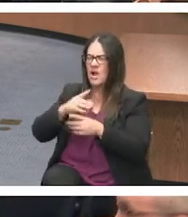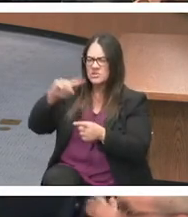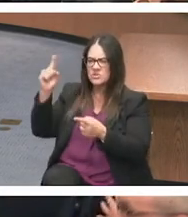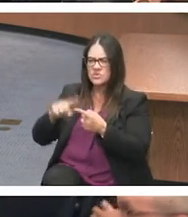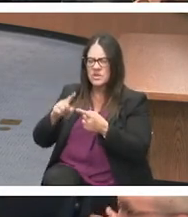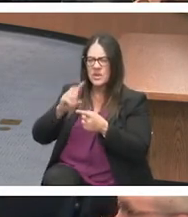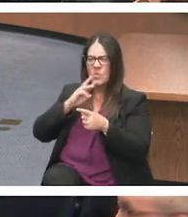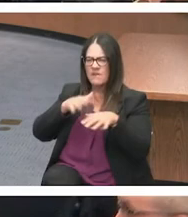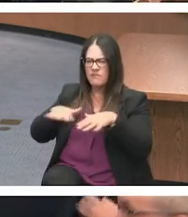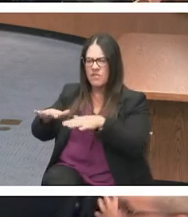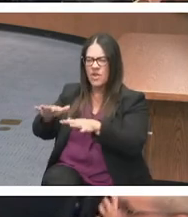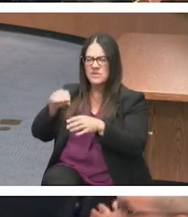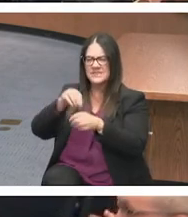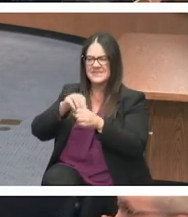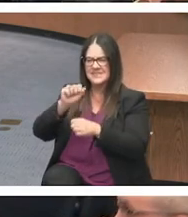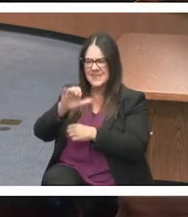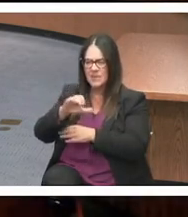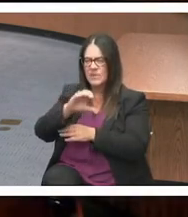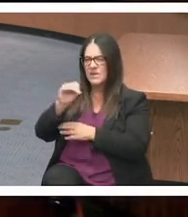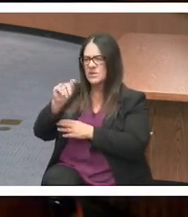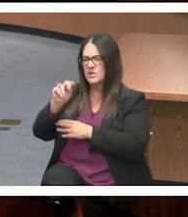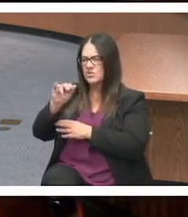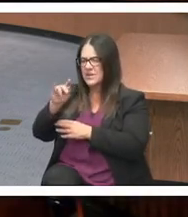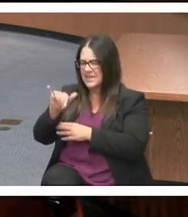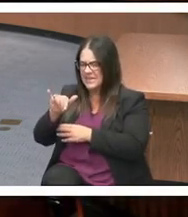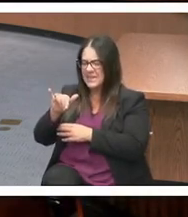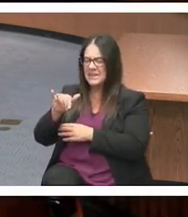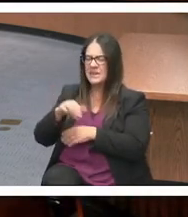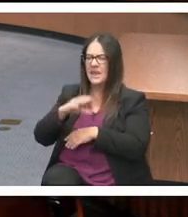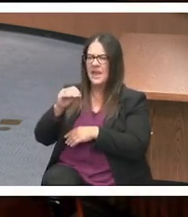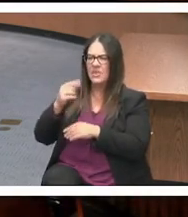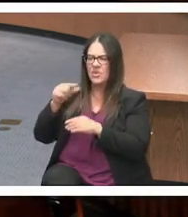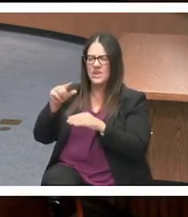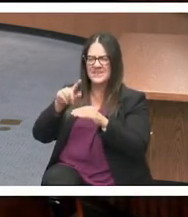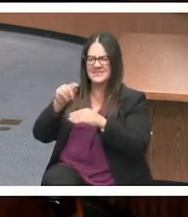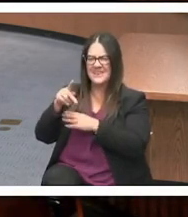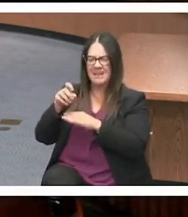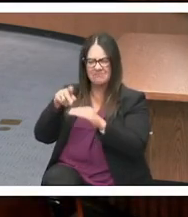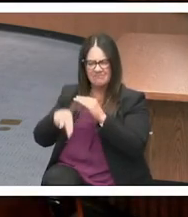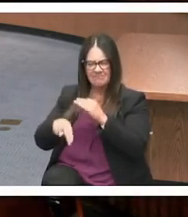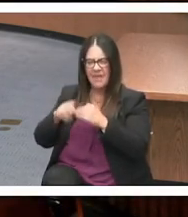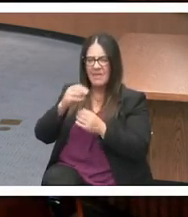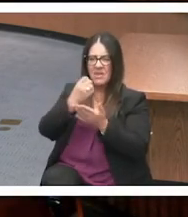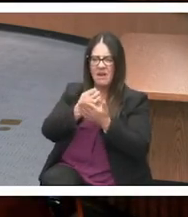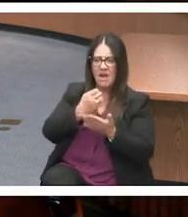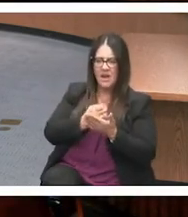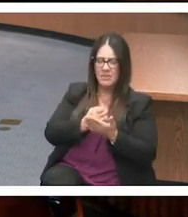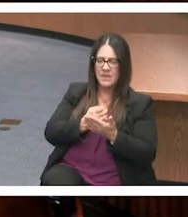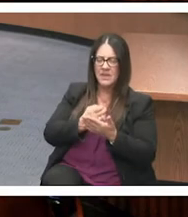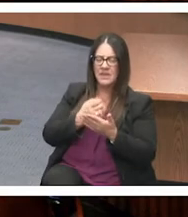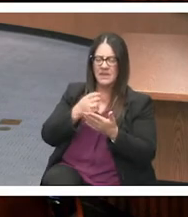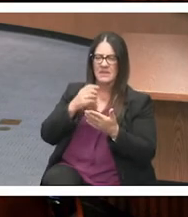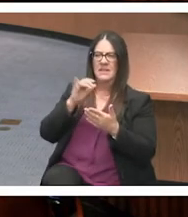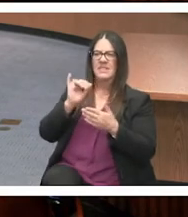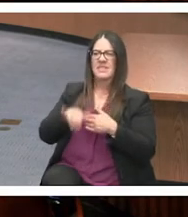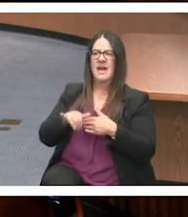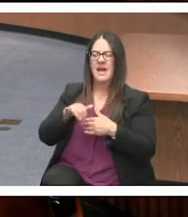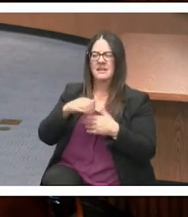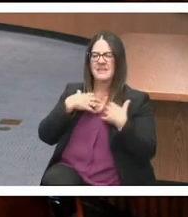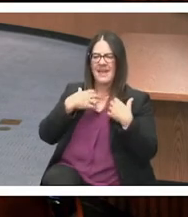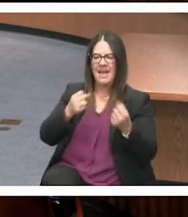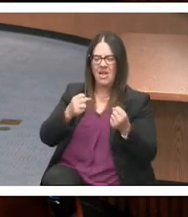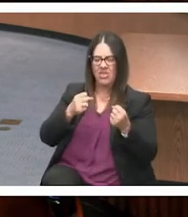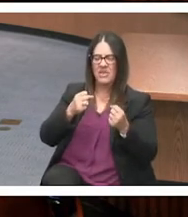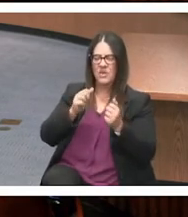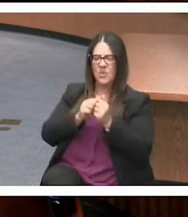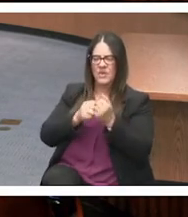and thus for cutting the green tape, the regulations, and the economy's health? It's a follow-up to the last question. The economy's health and